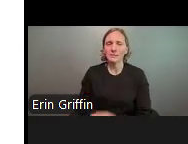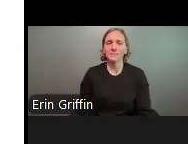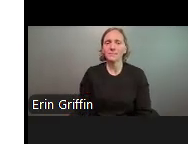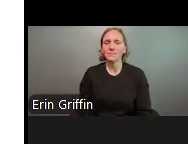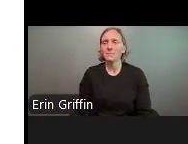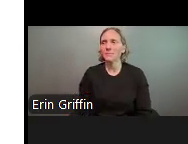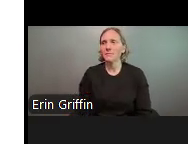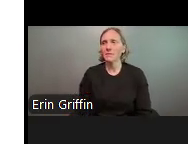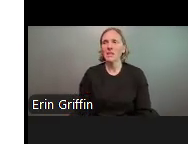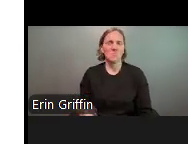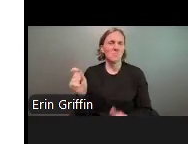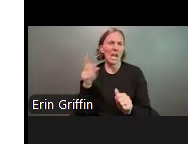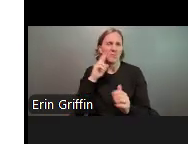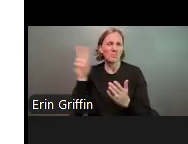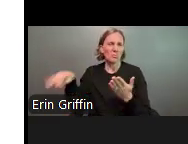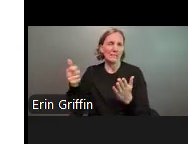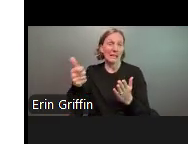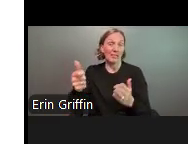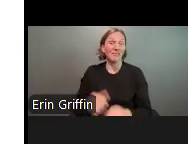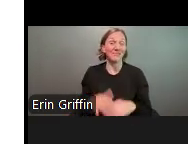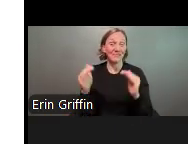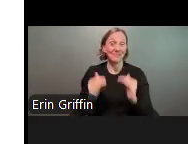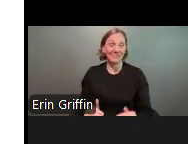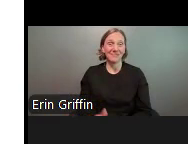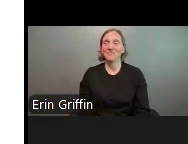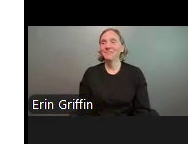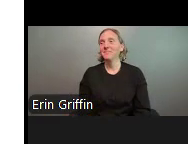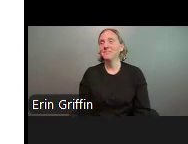leave that as a reference point for you. Next slide.